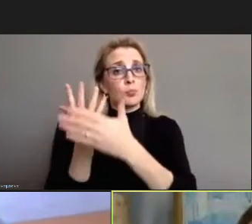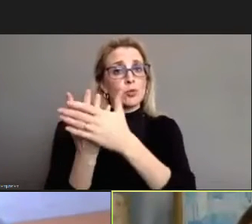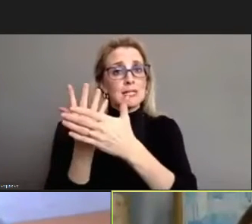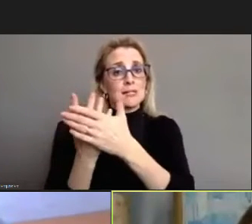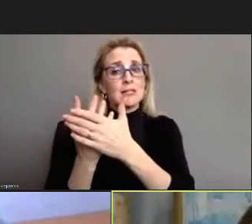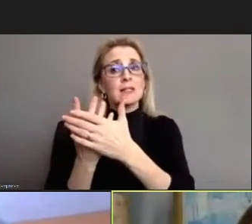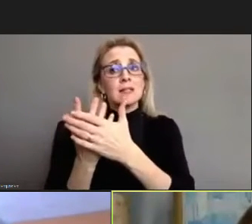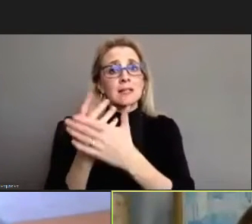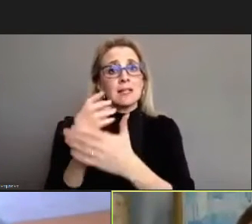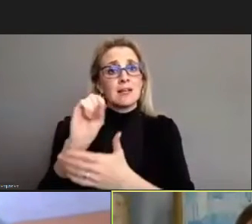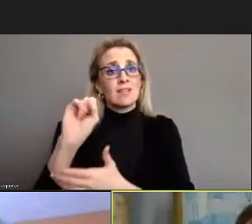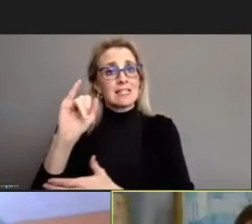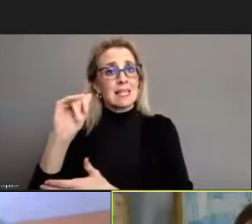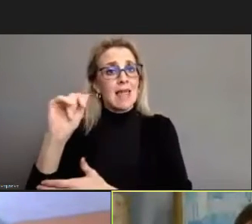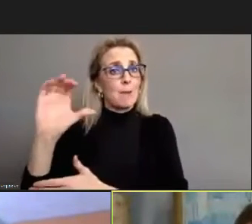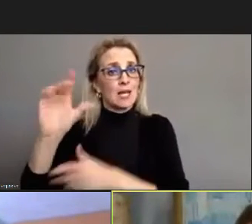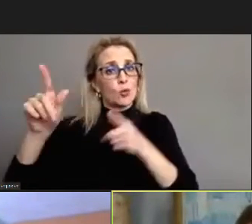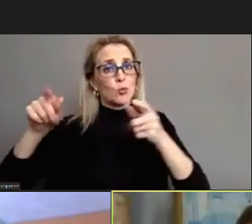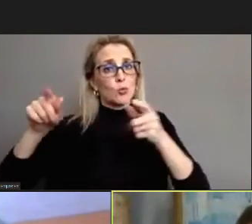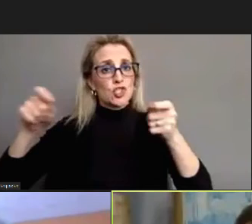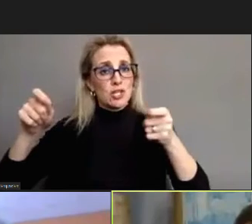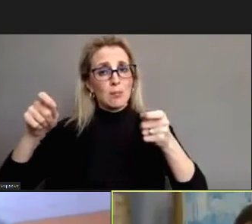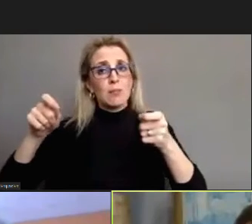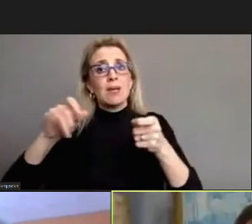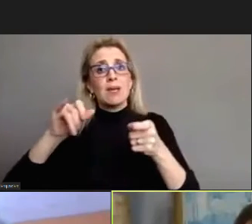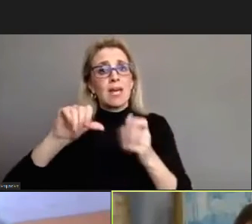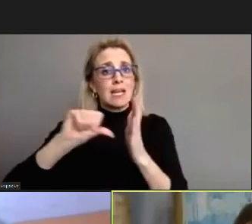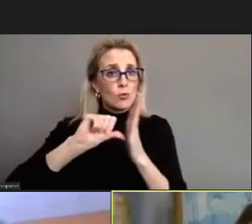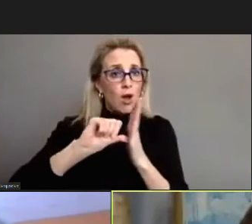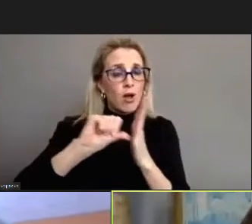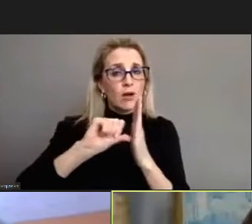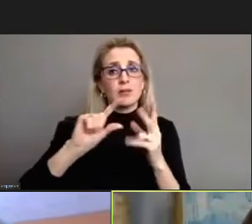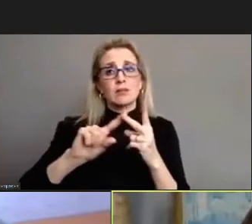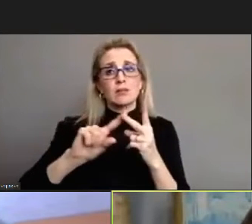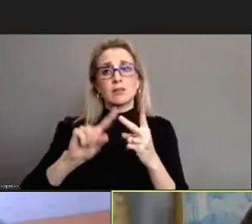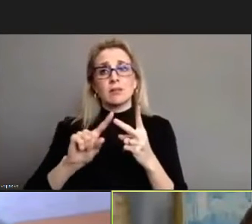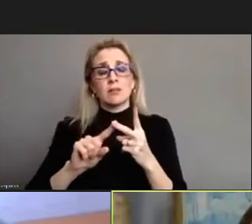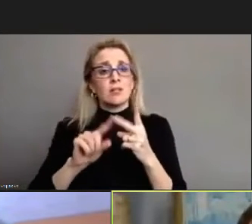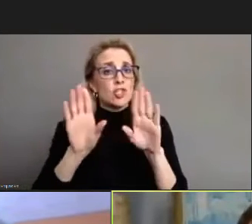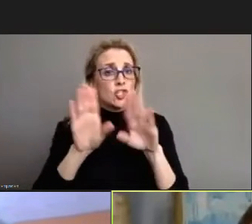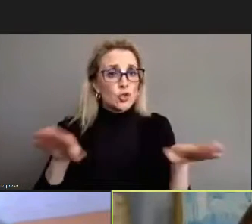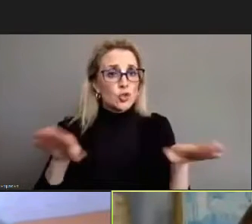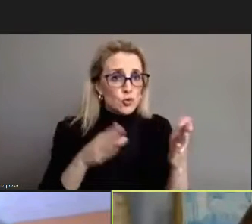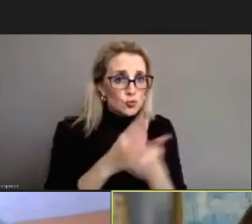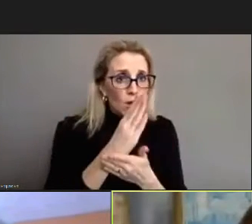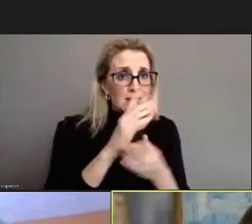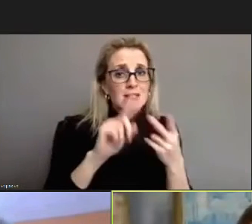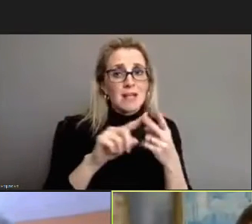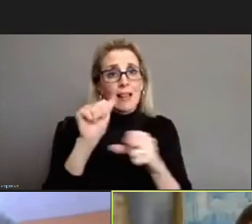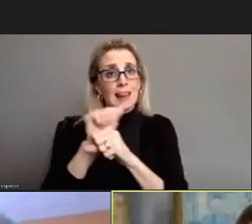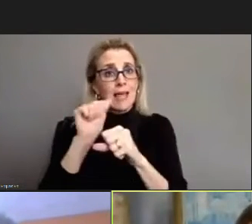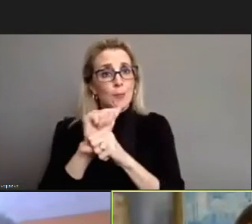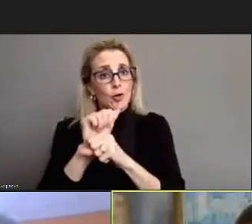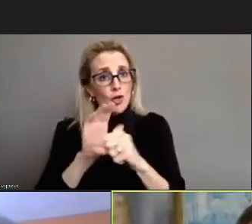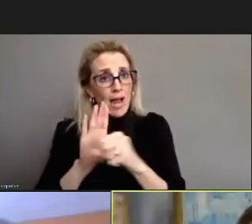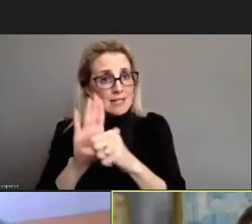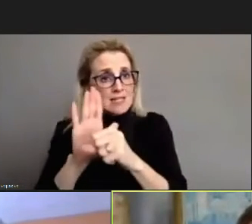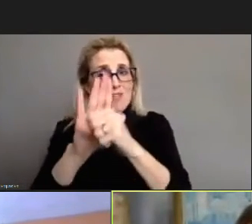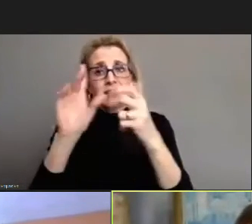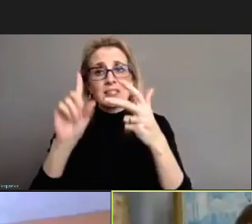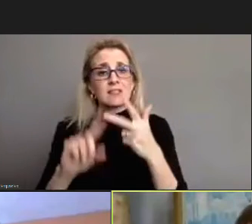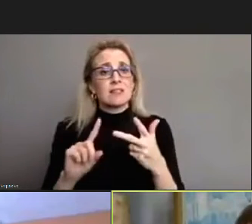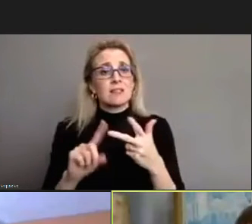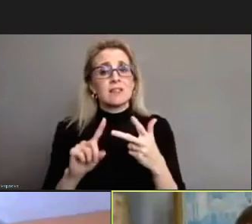Iran, union activists, teachers, children rights activists, and labor activists are currently in